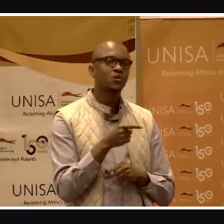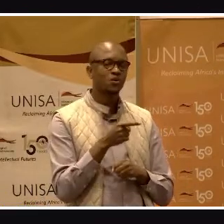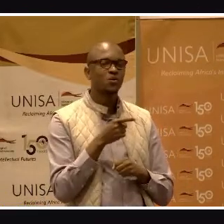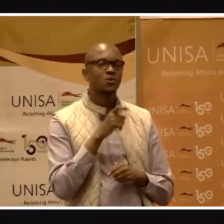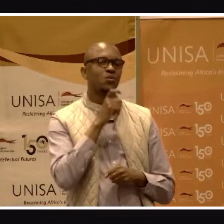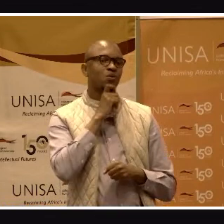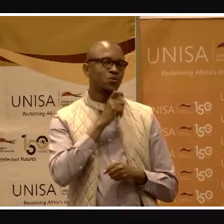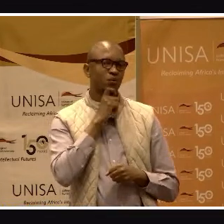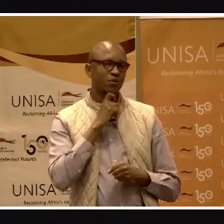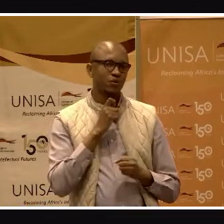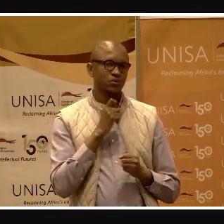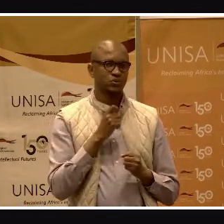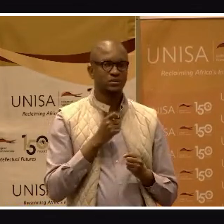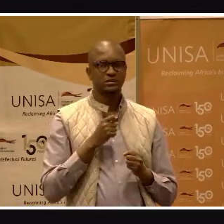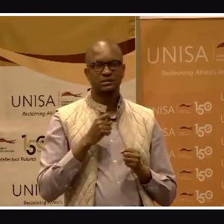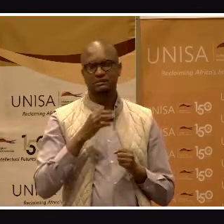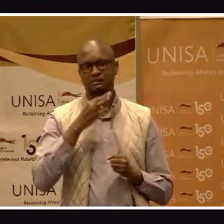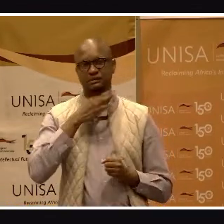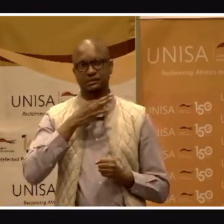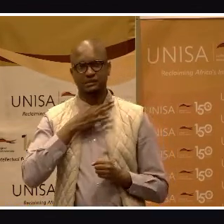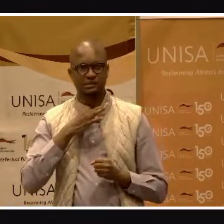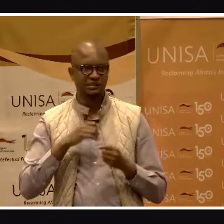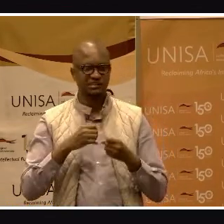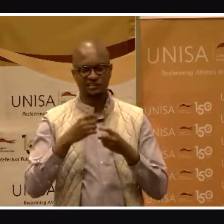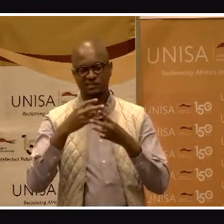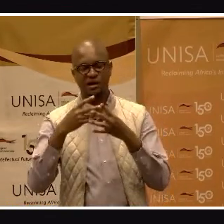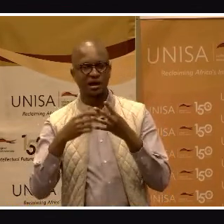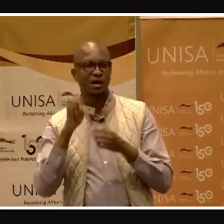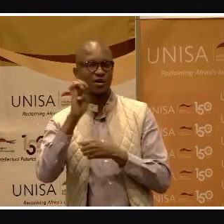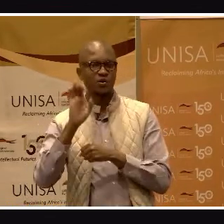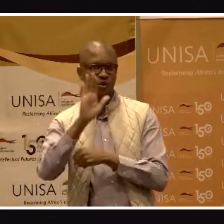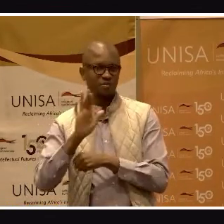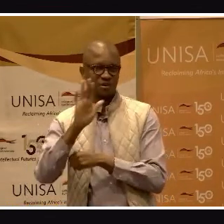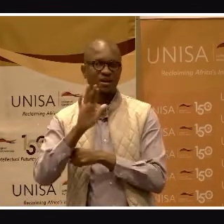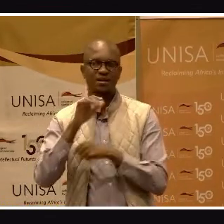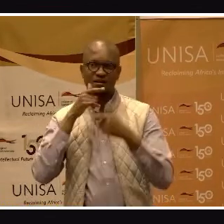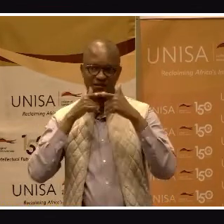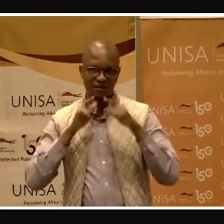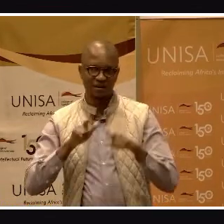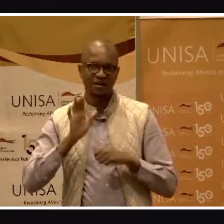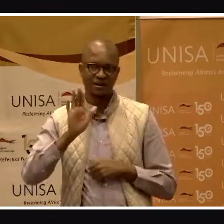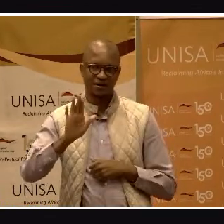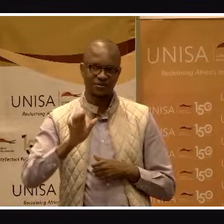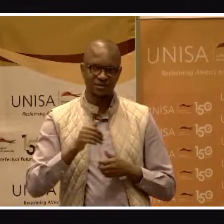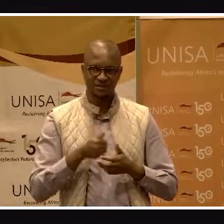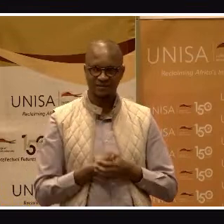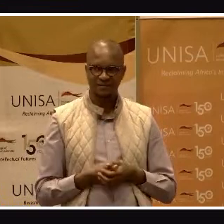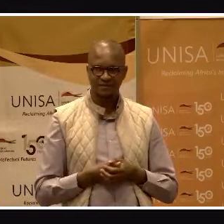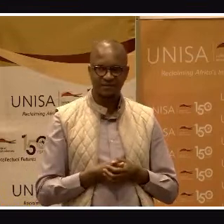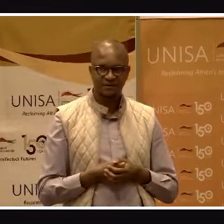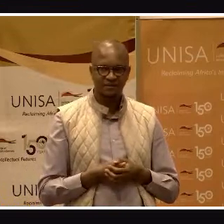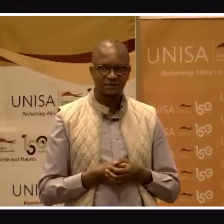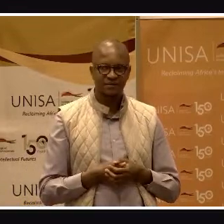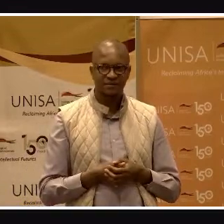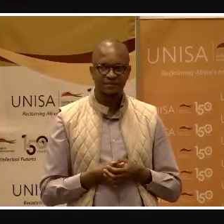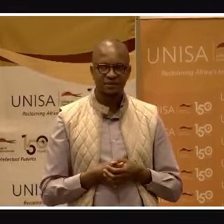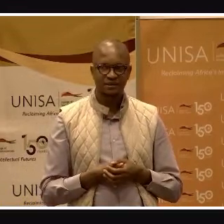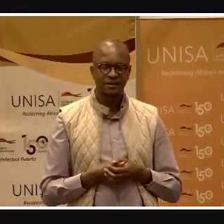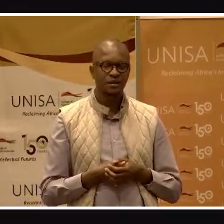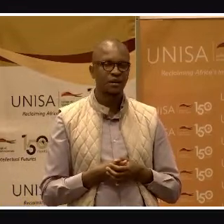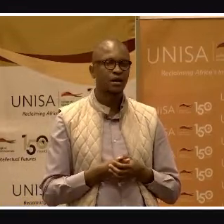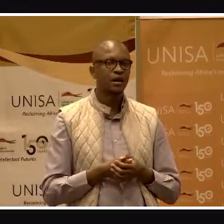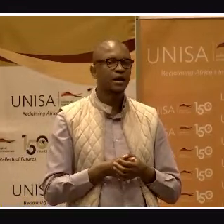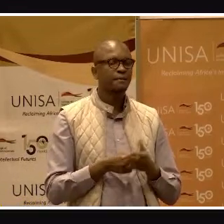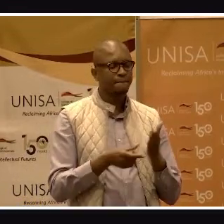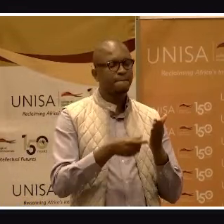areas for languages use may emerge as community living condition changes. Okay, that's another factor. Availability of